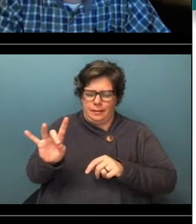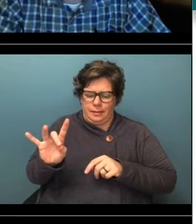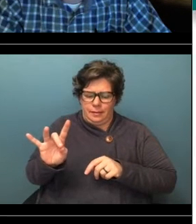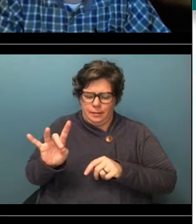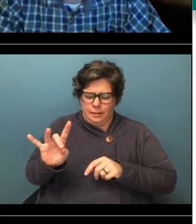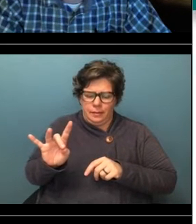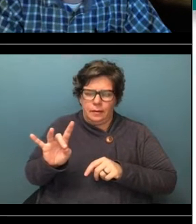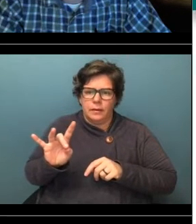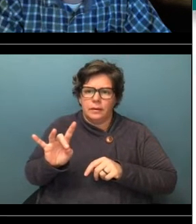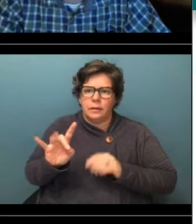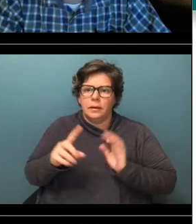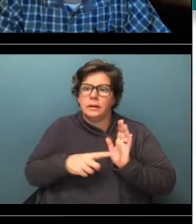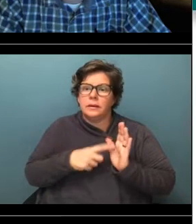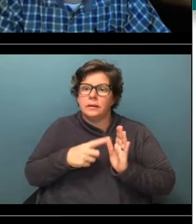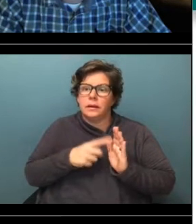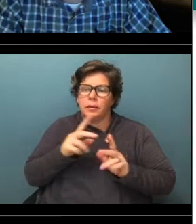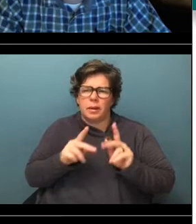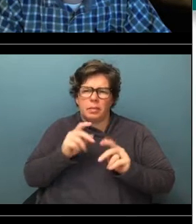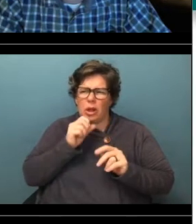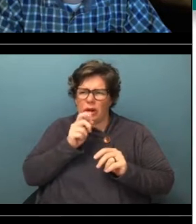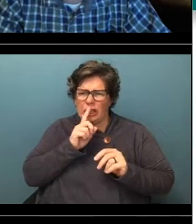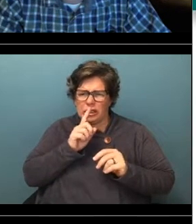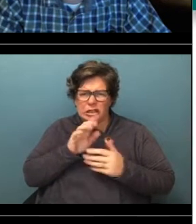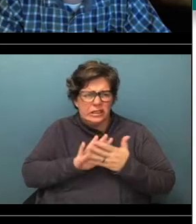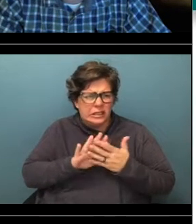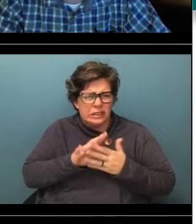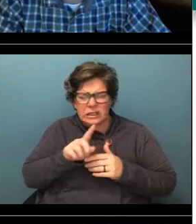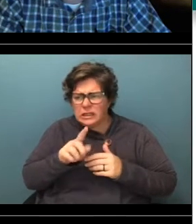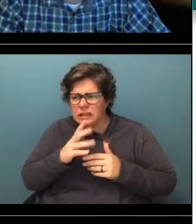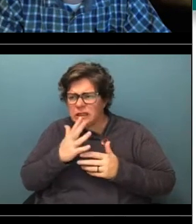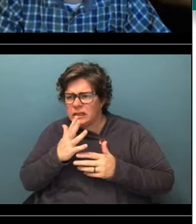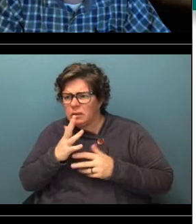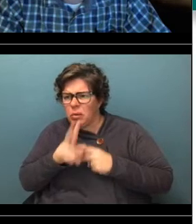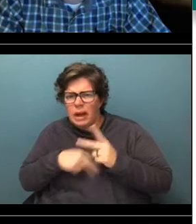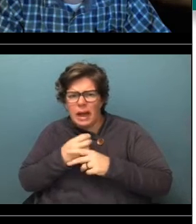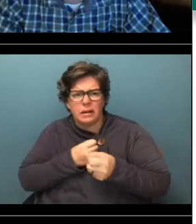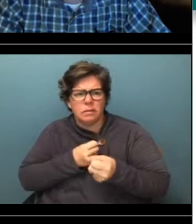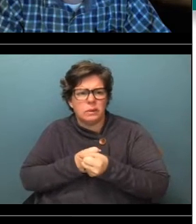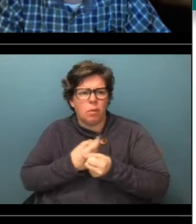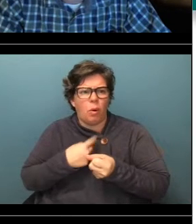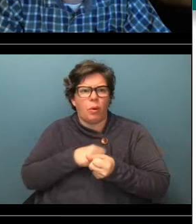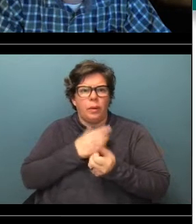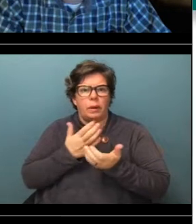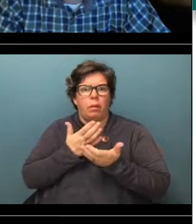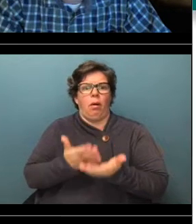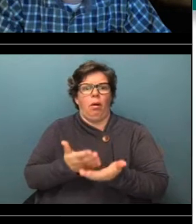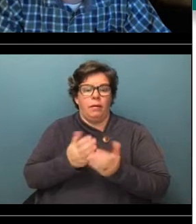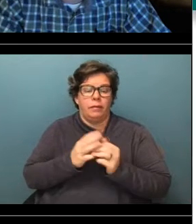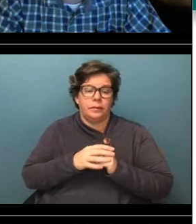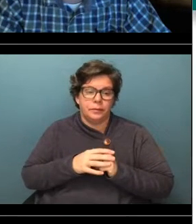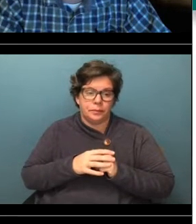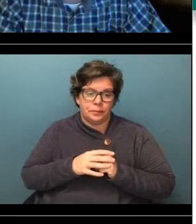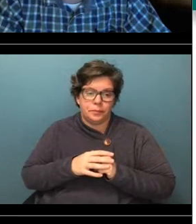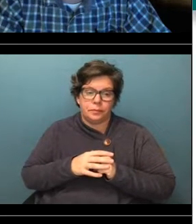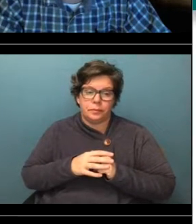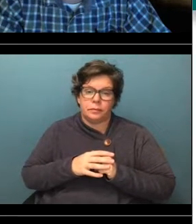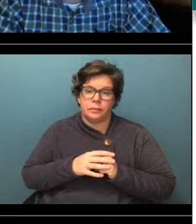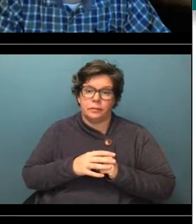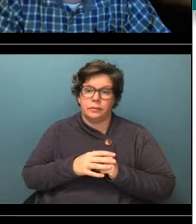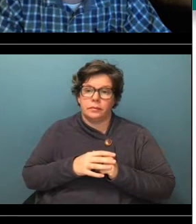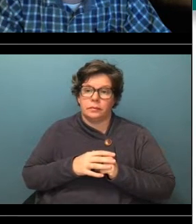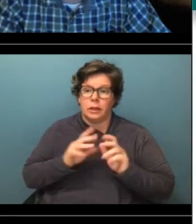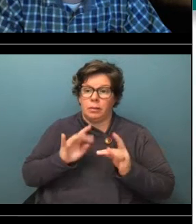people are not clear about the kind of support that we provide. So when a person connects